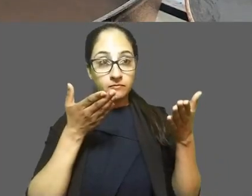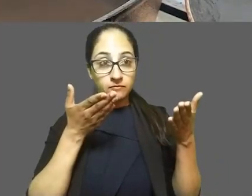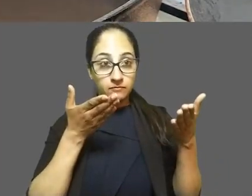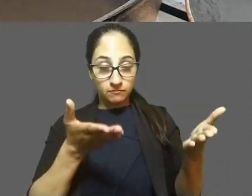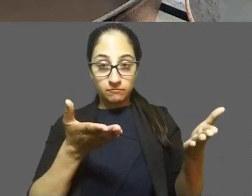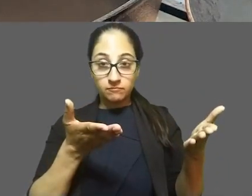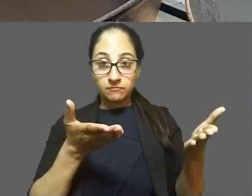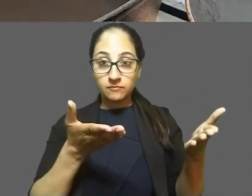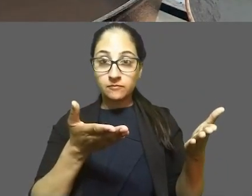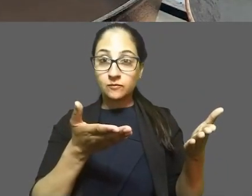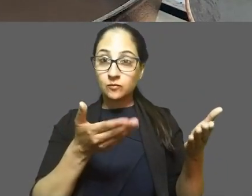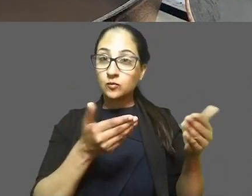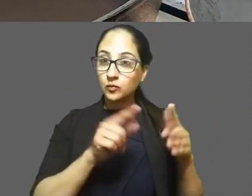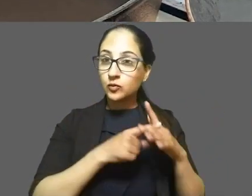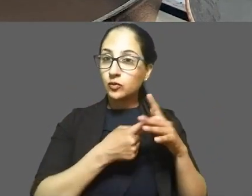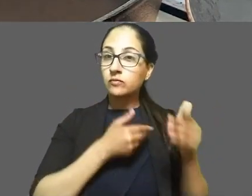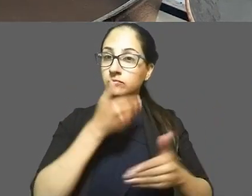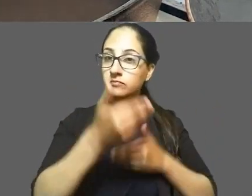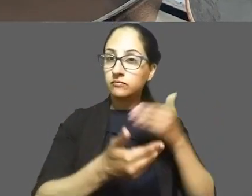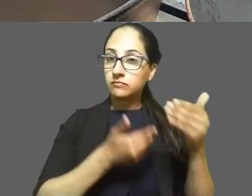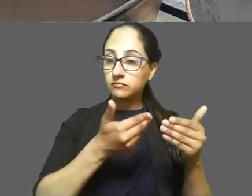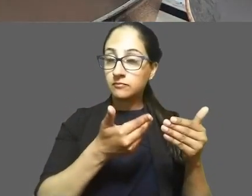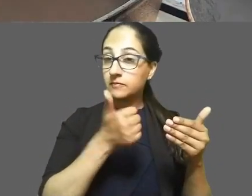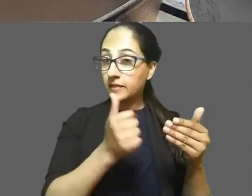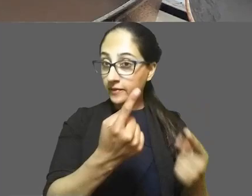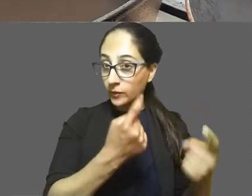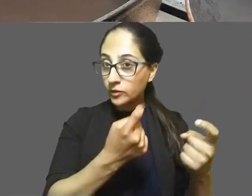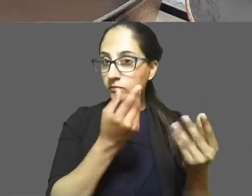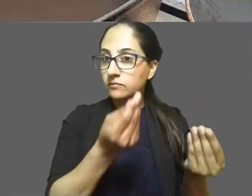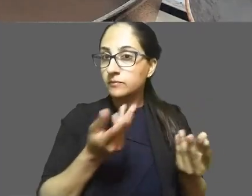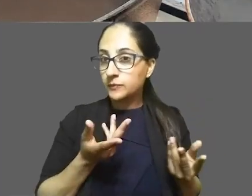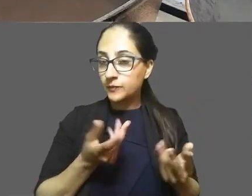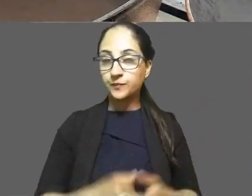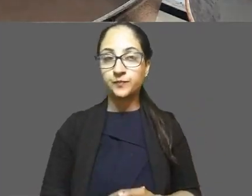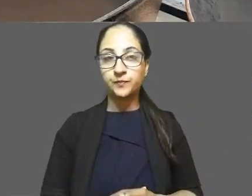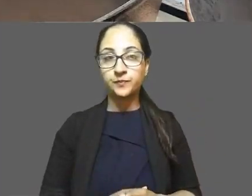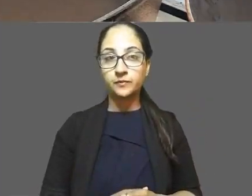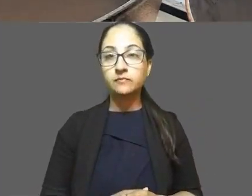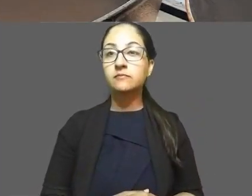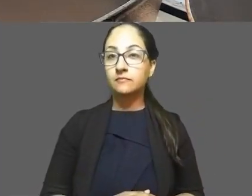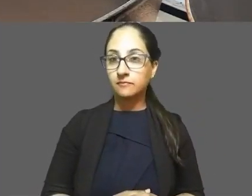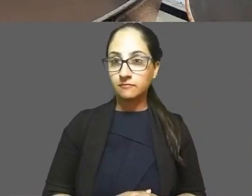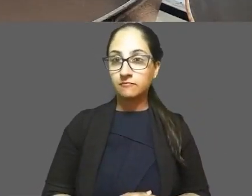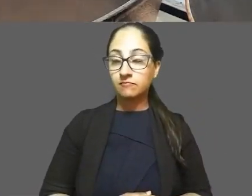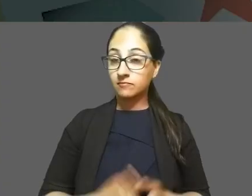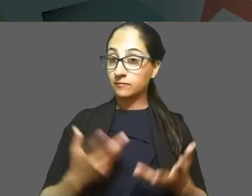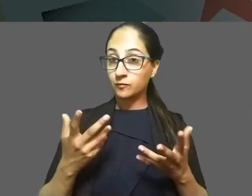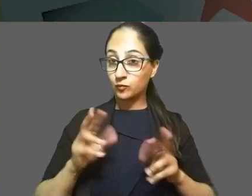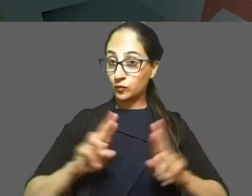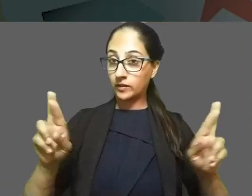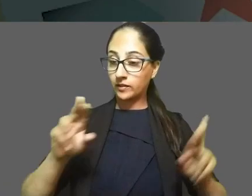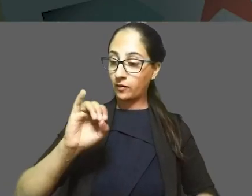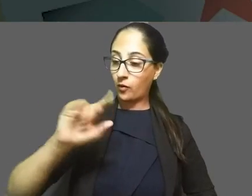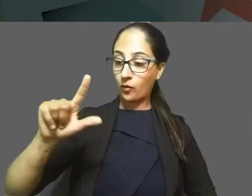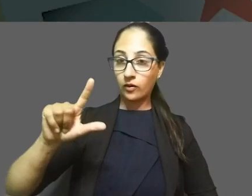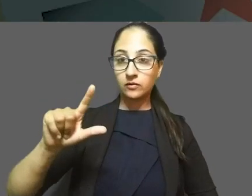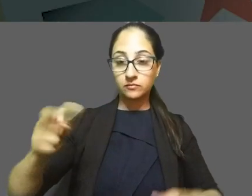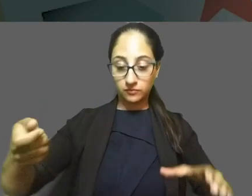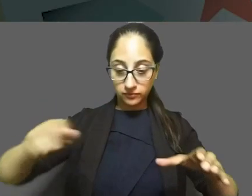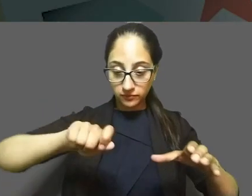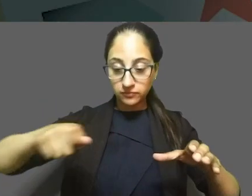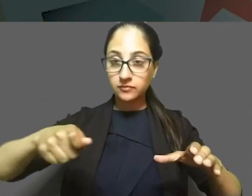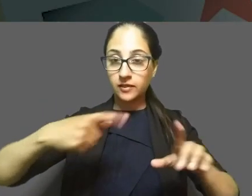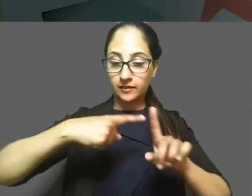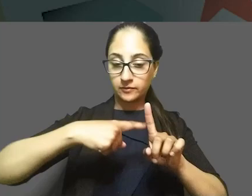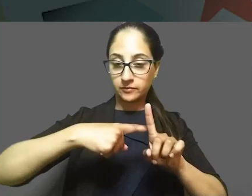And Ziana, you can stop me at any time, or if you have any questions, just let me know. Okay, I've got my oil in and